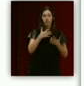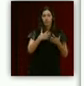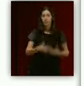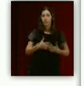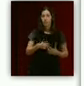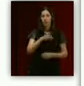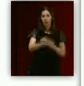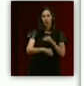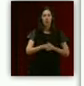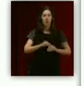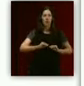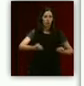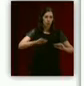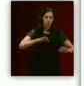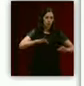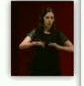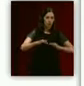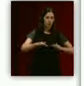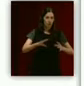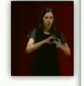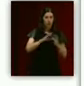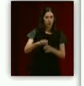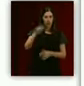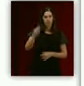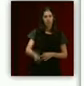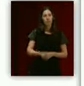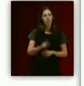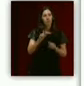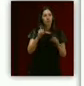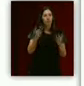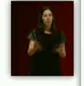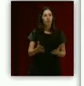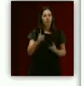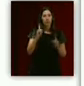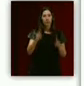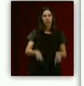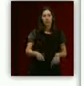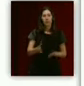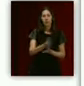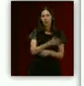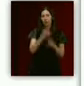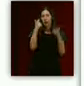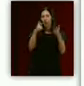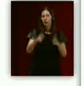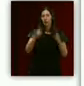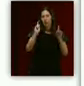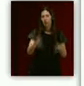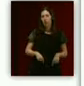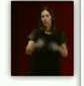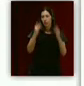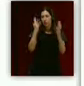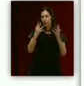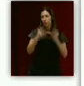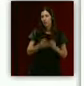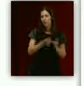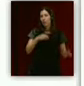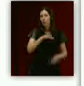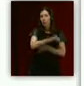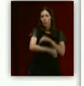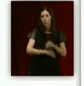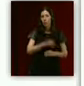system, thus enabling the walker to adequately analyze movements. There is